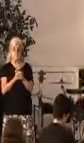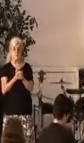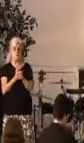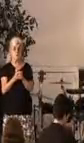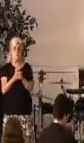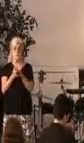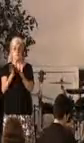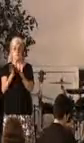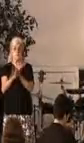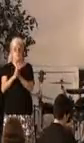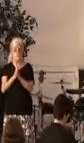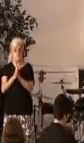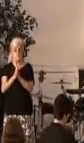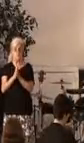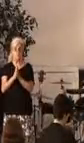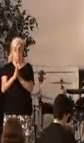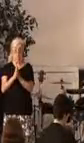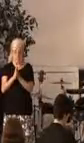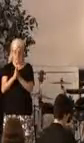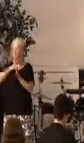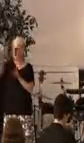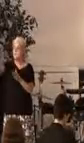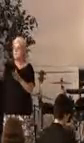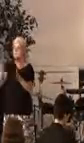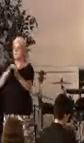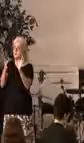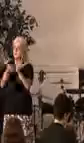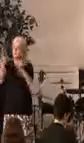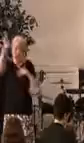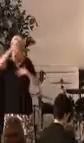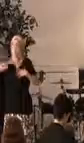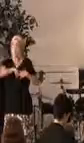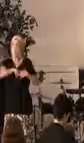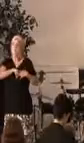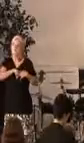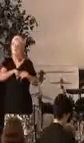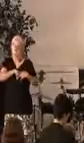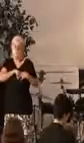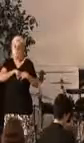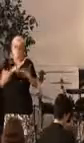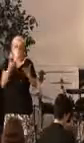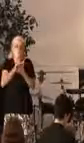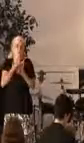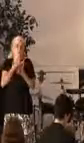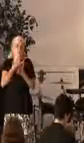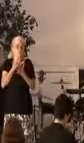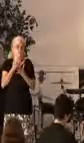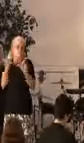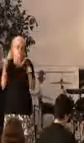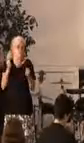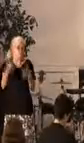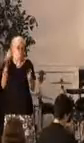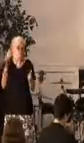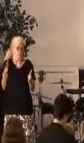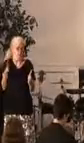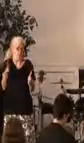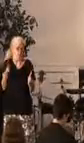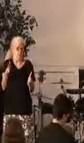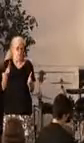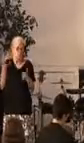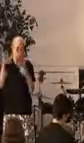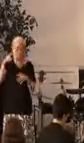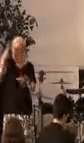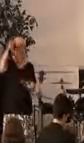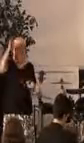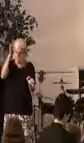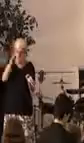and ask the Lord Jesus to come into your life in an unprecedented measure. An unprecedented measure of faith.